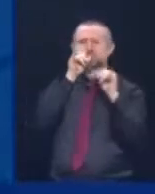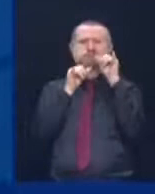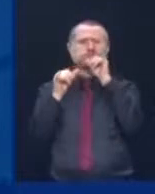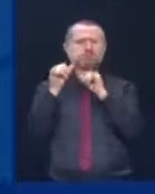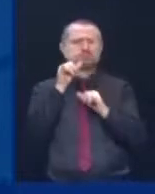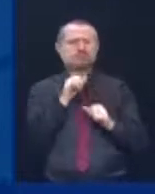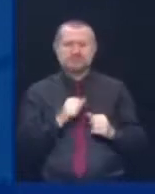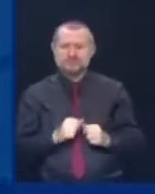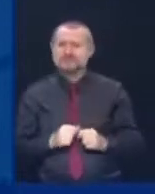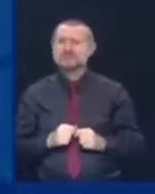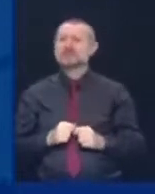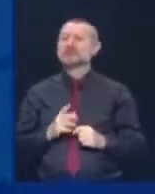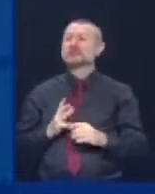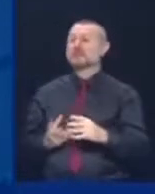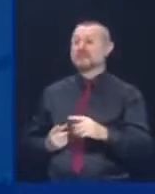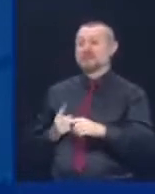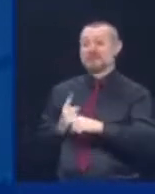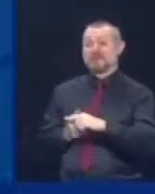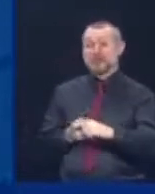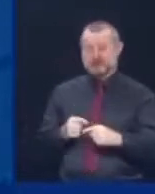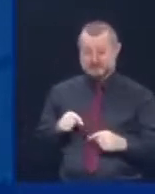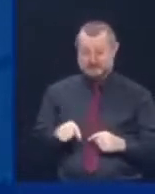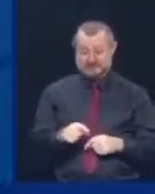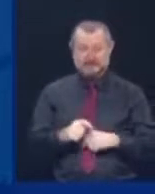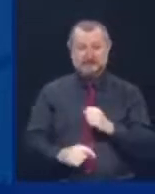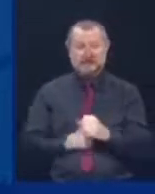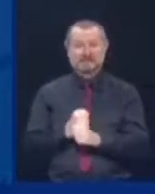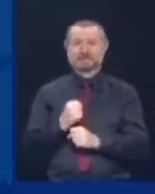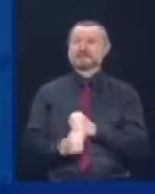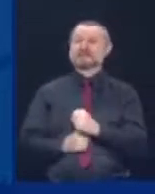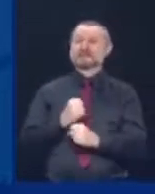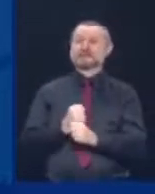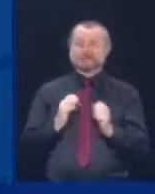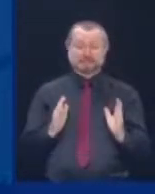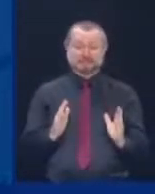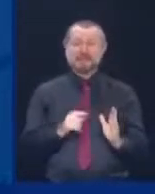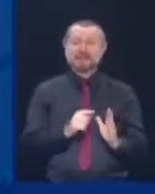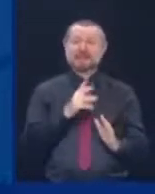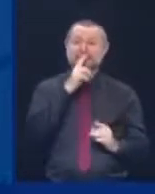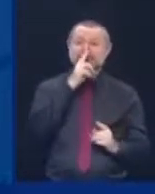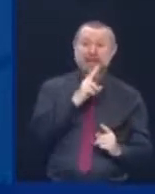we are now coming into the high social season.